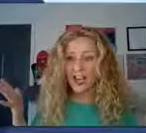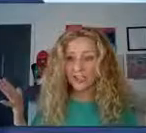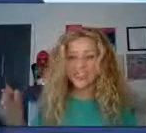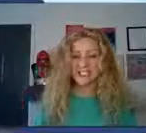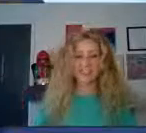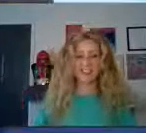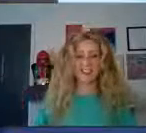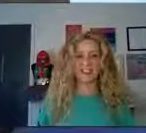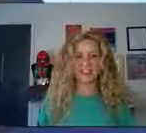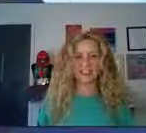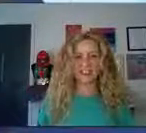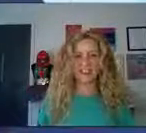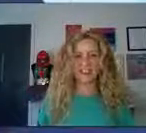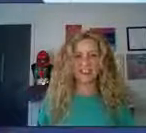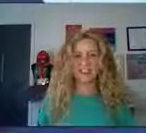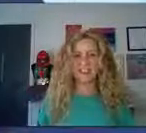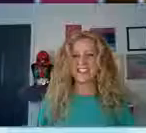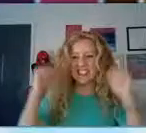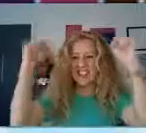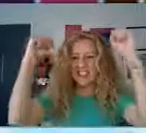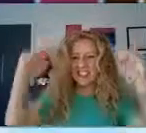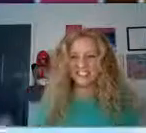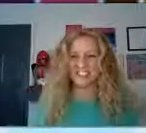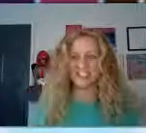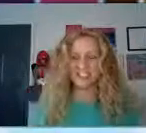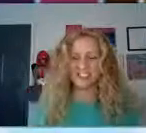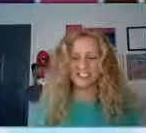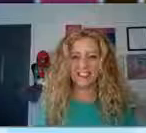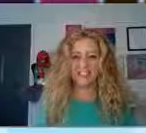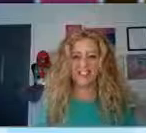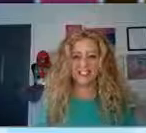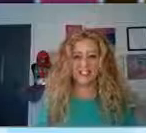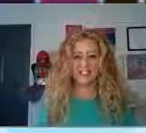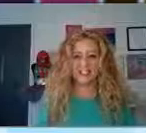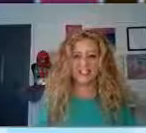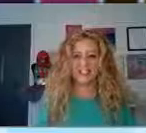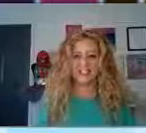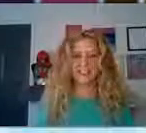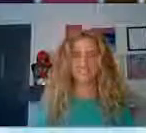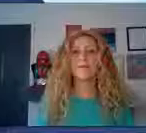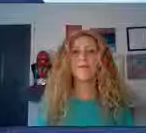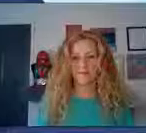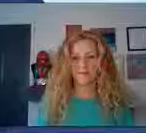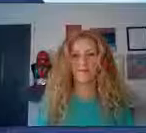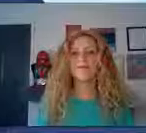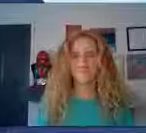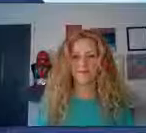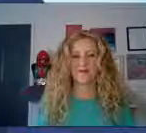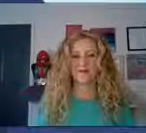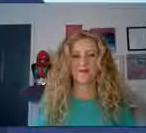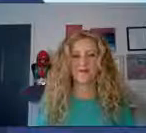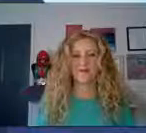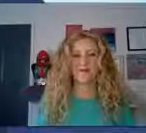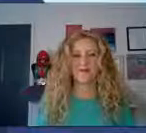God's friends are filled with God's love. And yes. A heart full of God's love can love like Jesus.